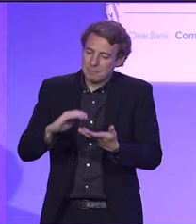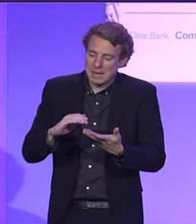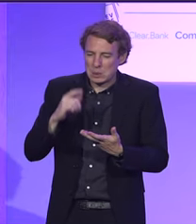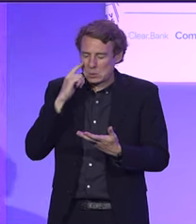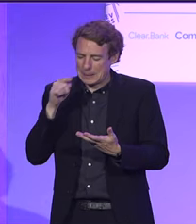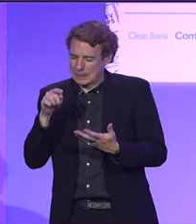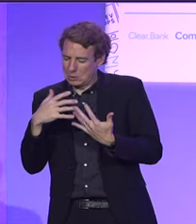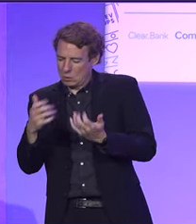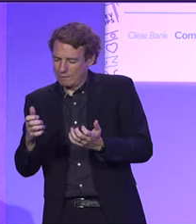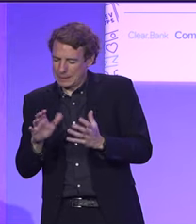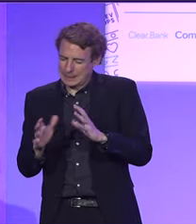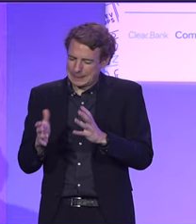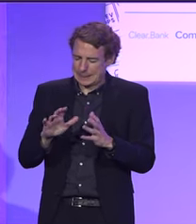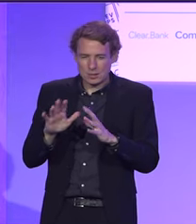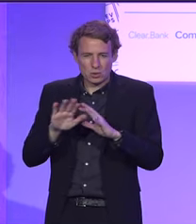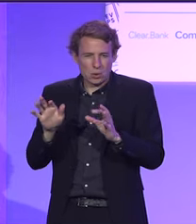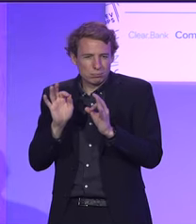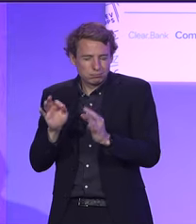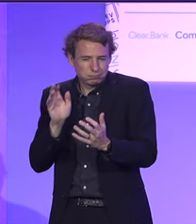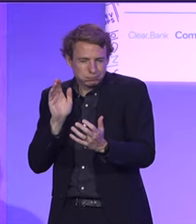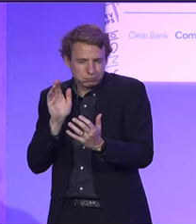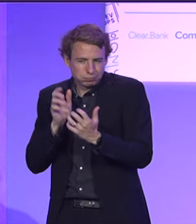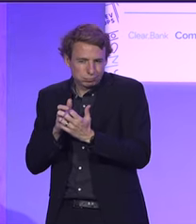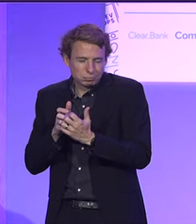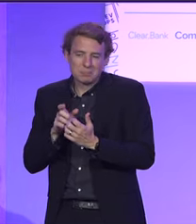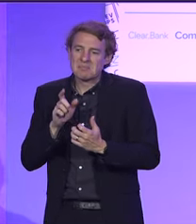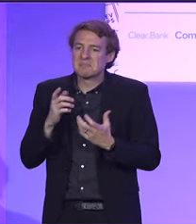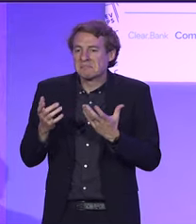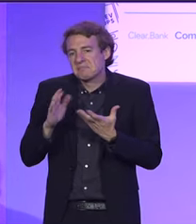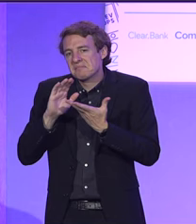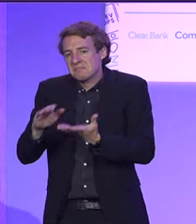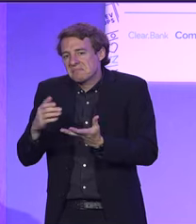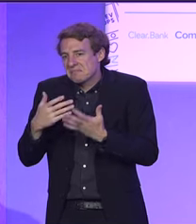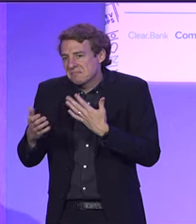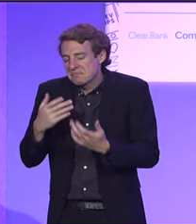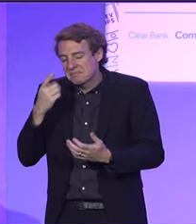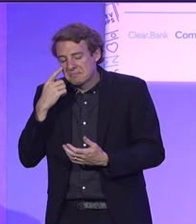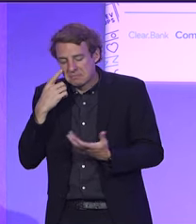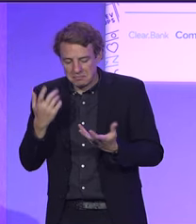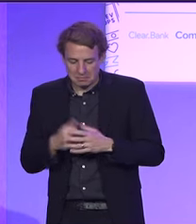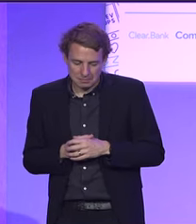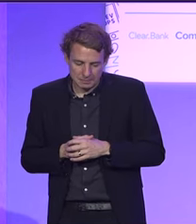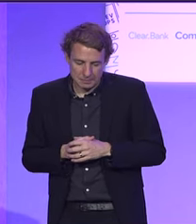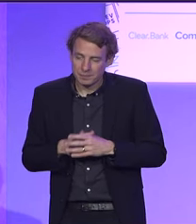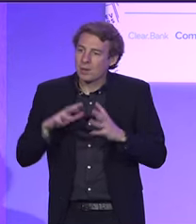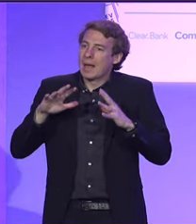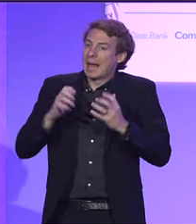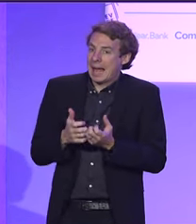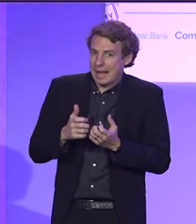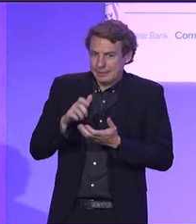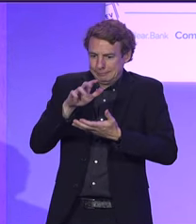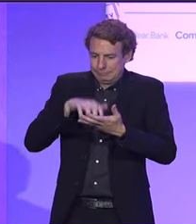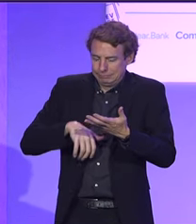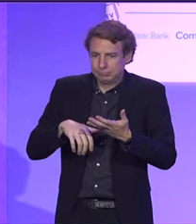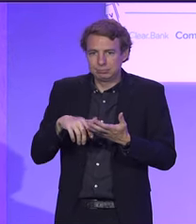with. So please submit, submit, submit. But how do we write a CFP? Now, I would say titles are